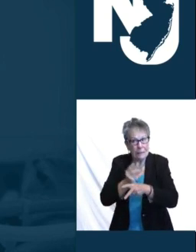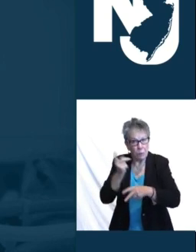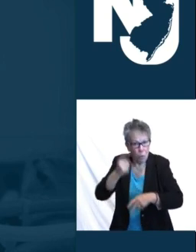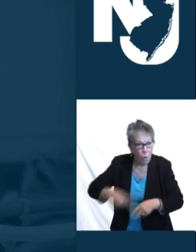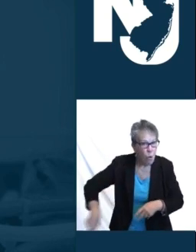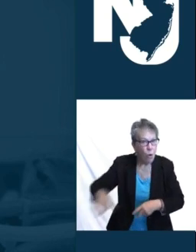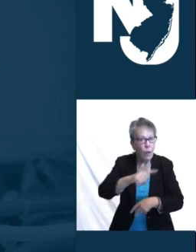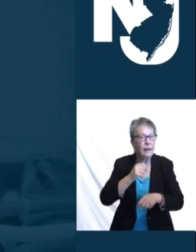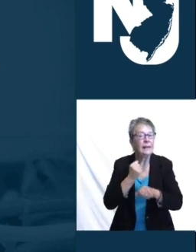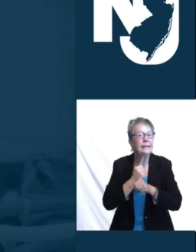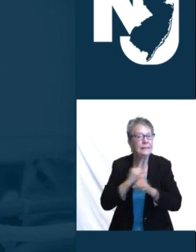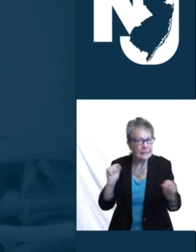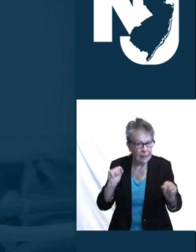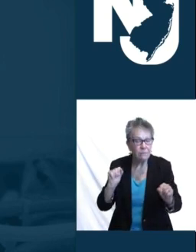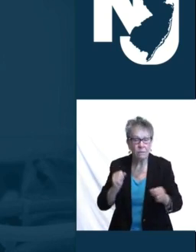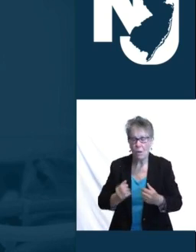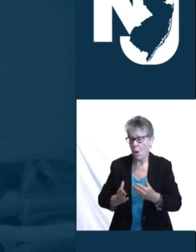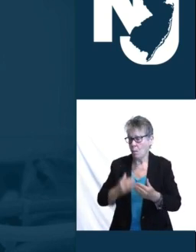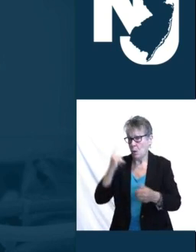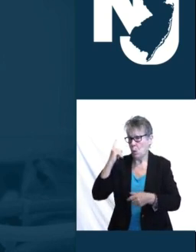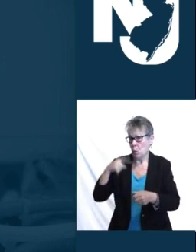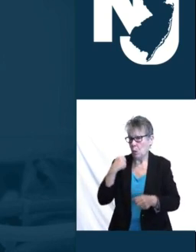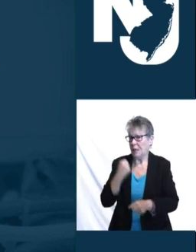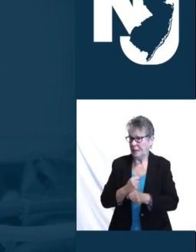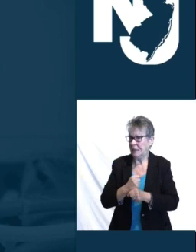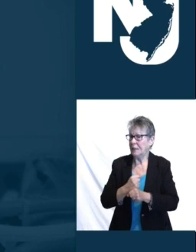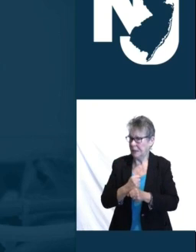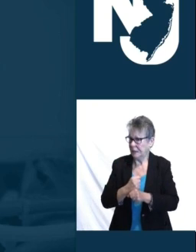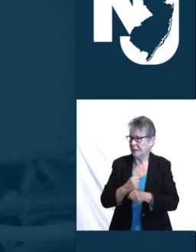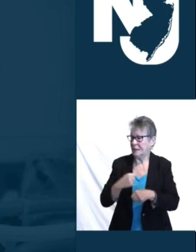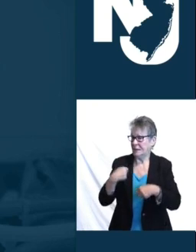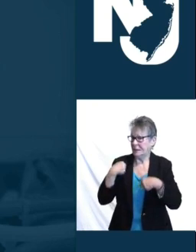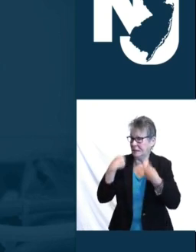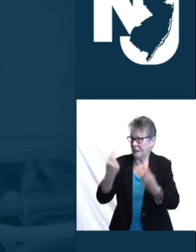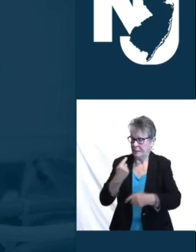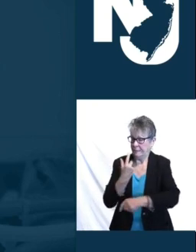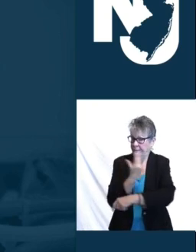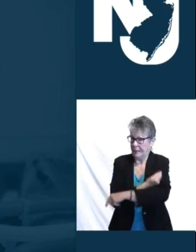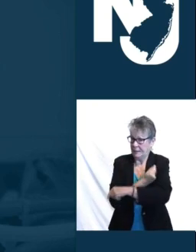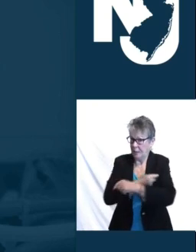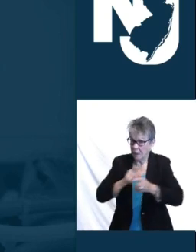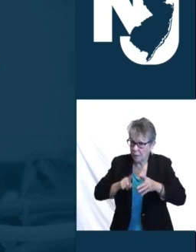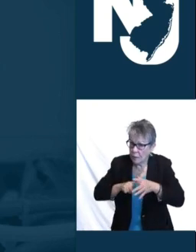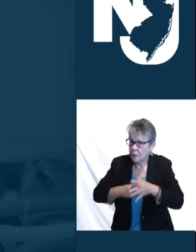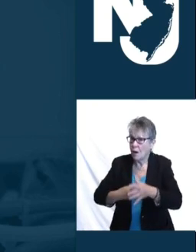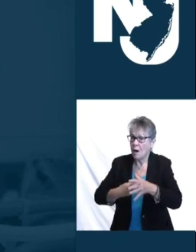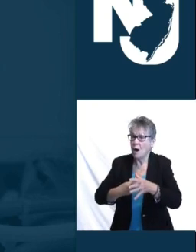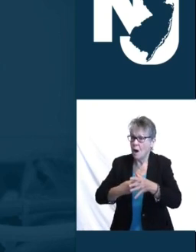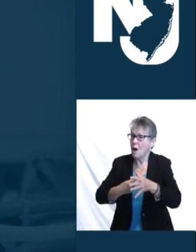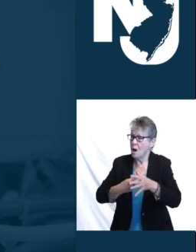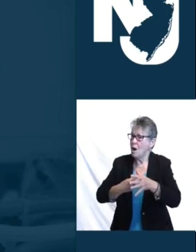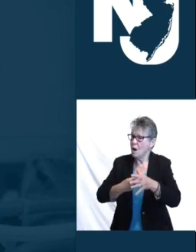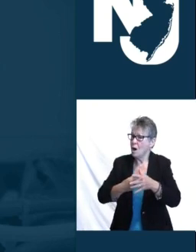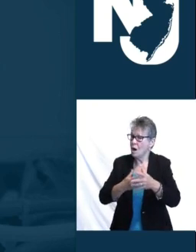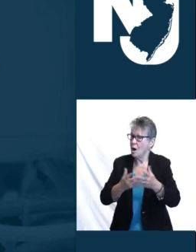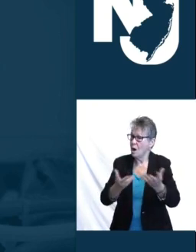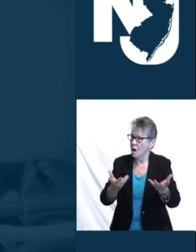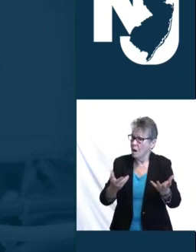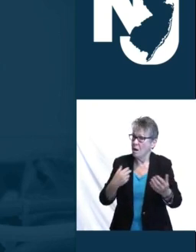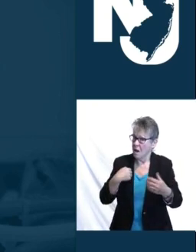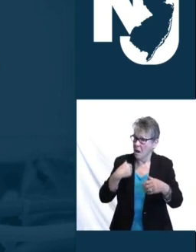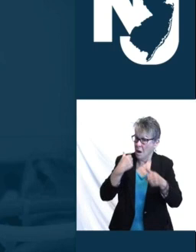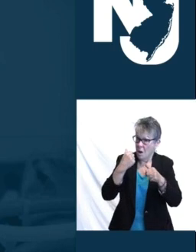1 year since our first vaccinations were administered. While I think we all at that time would have held high hopes for